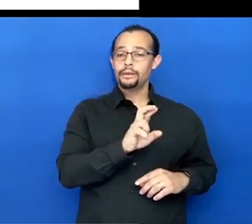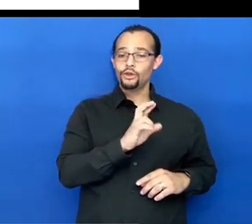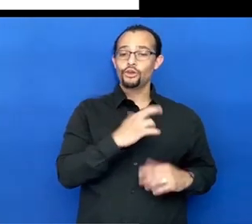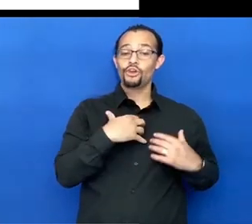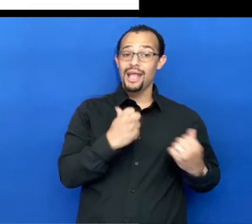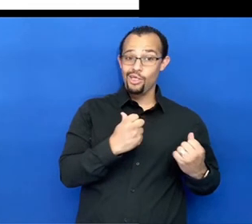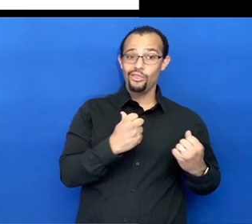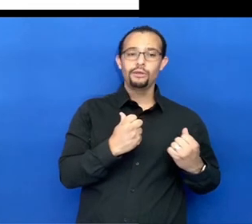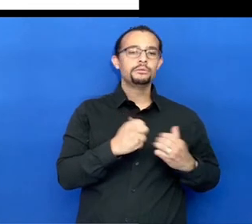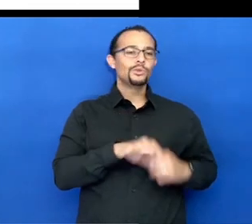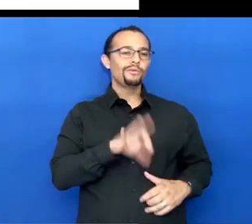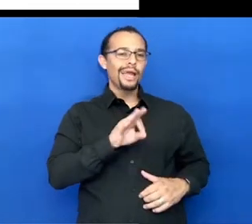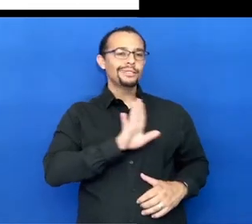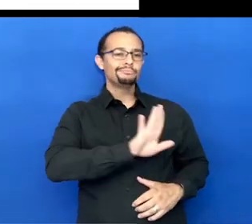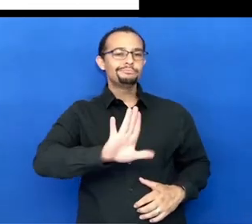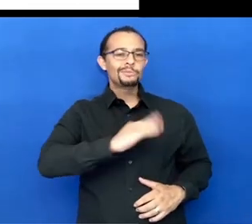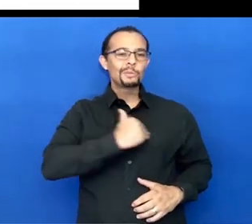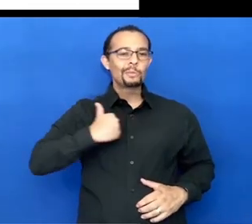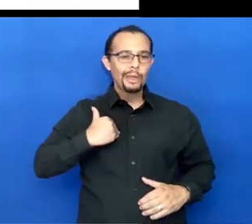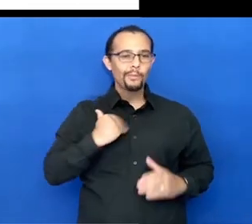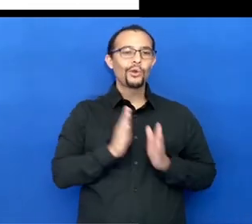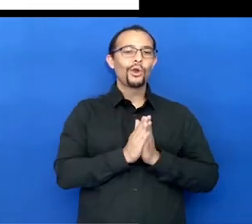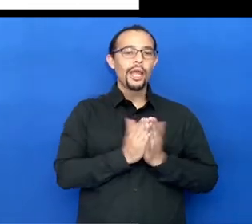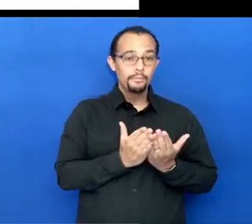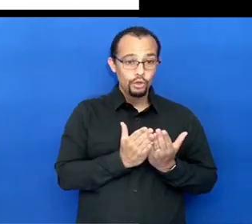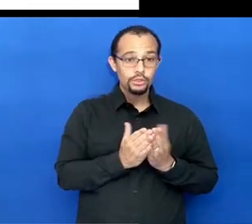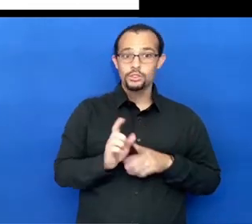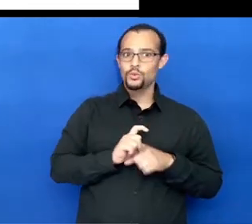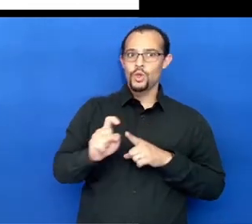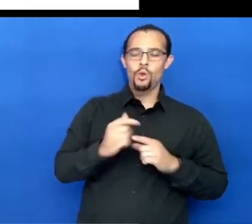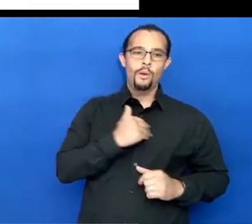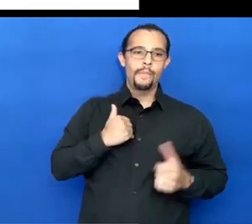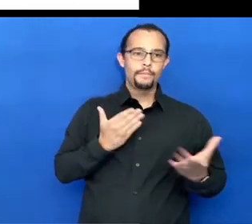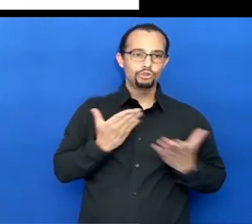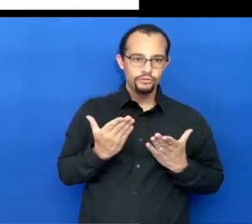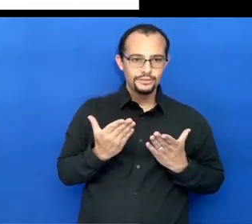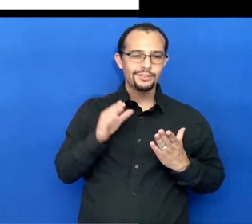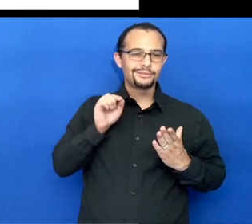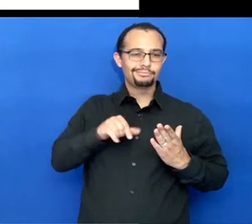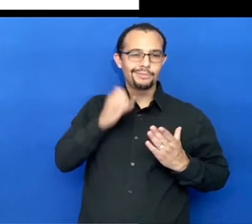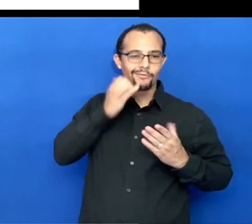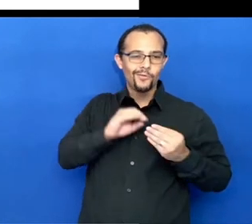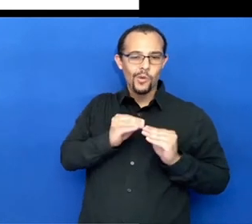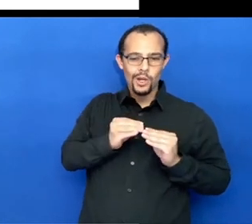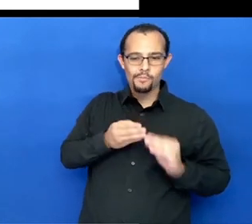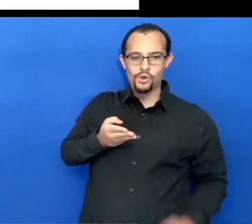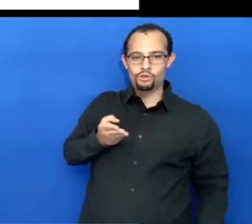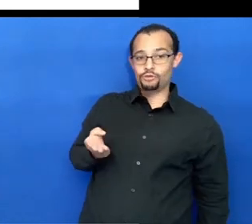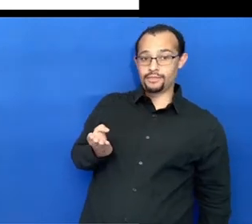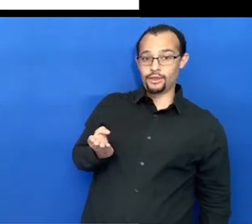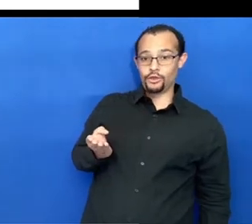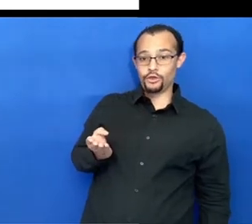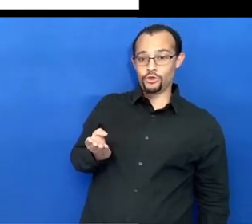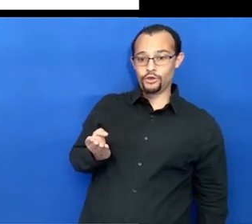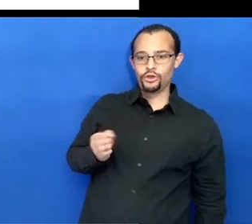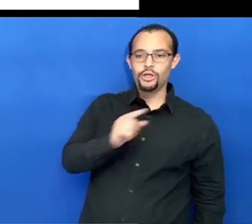our Star Health is in the member handbook, and you can also call member services at the number that's